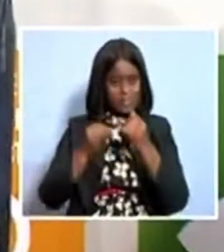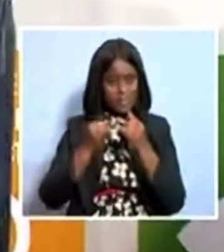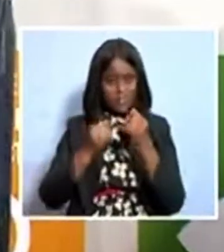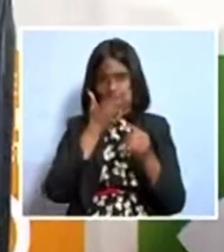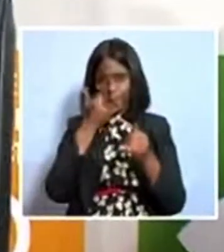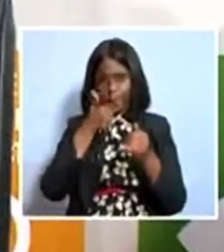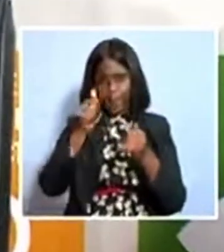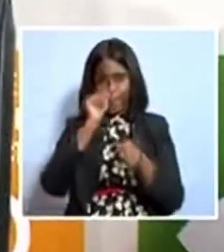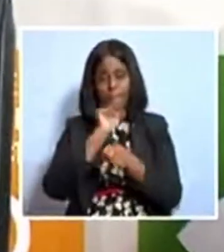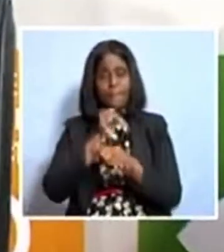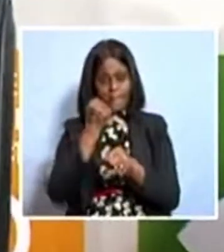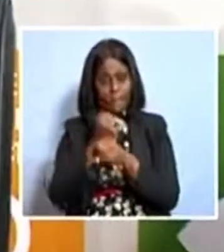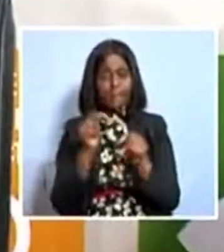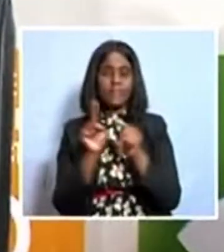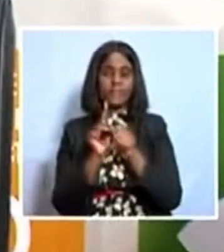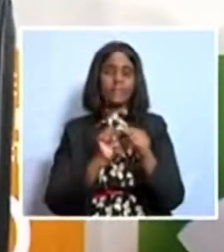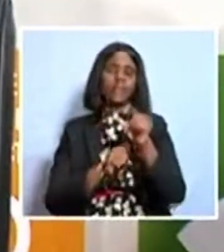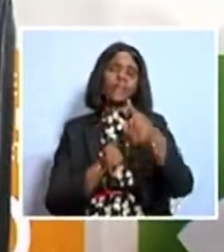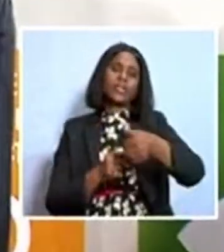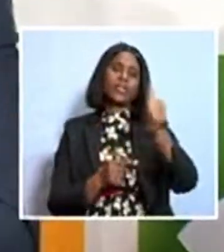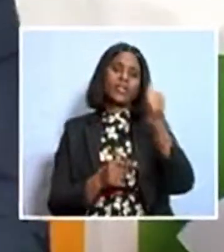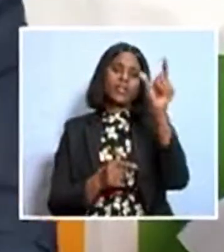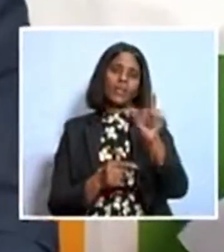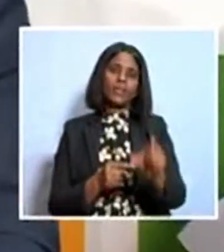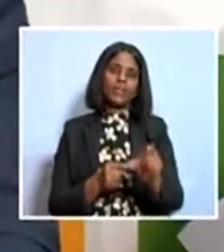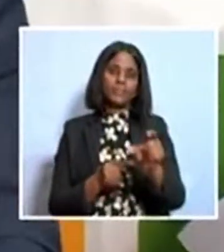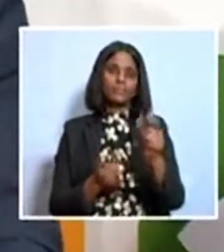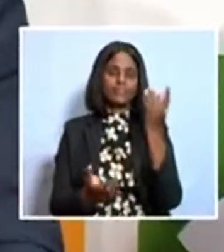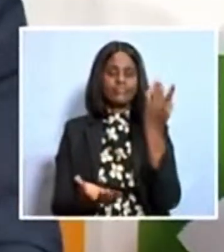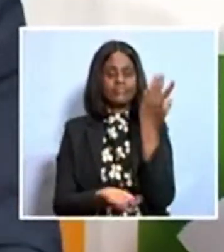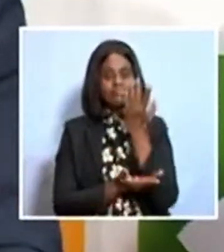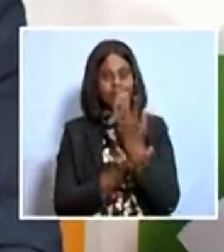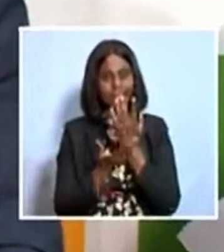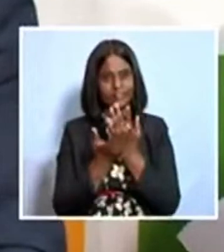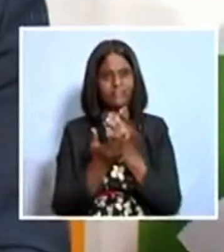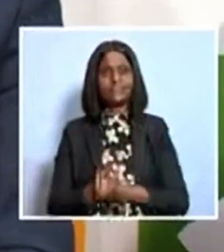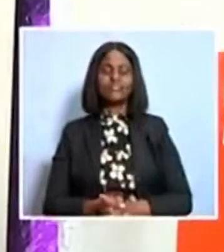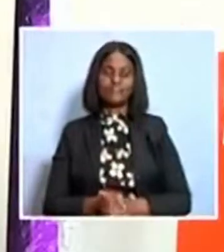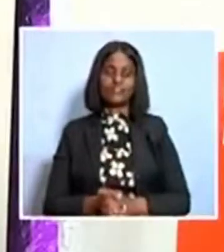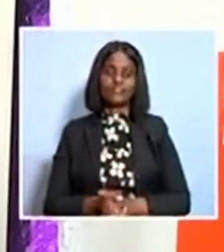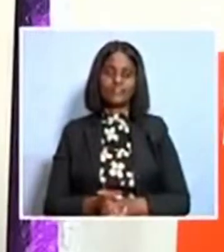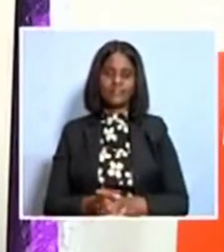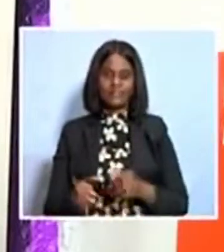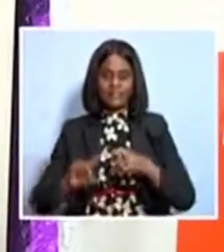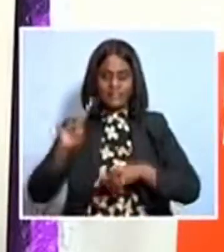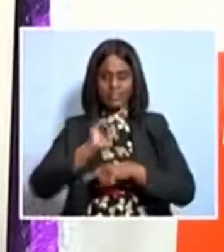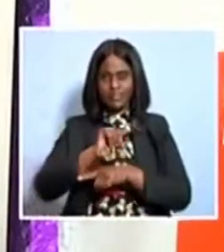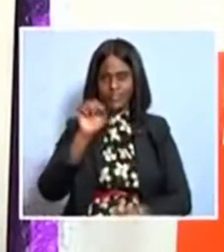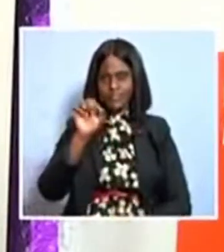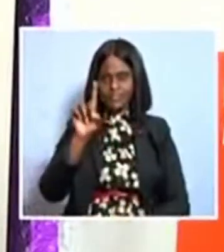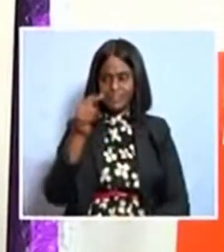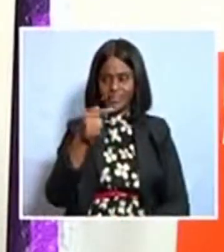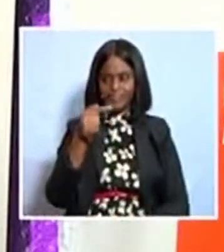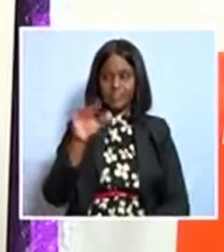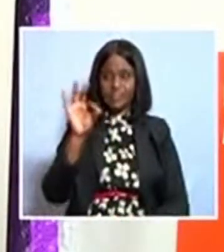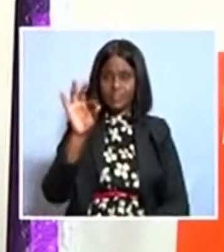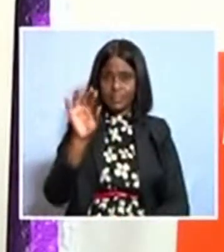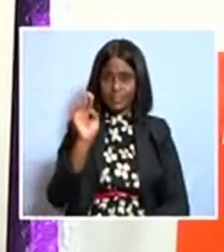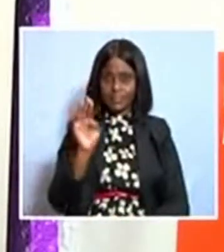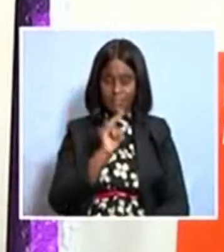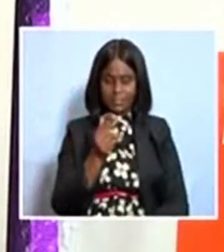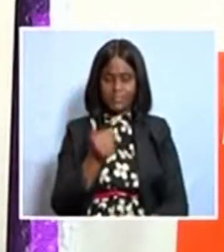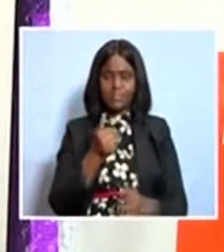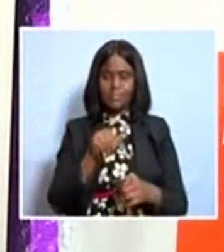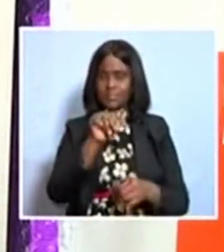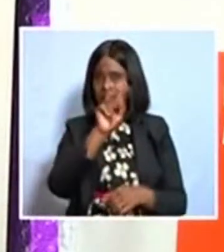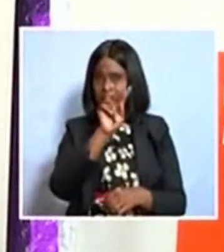be proactive as well on their own capacity to harness these things. Today we are discussing SDG 9, and let's get to our